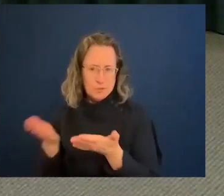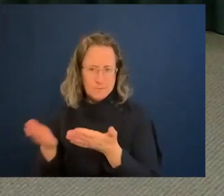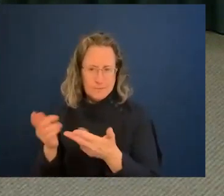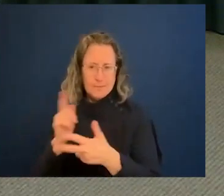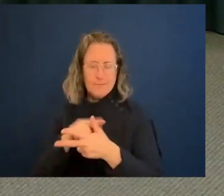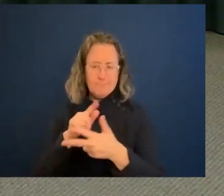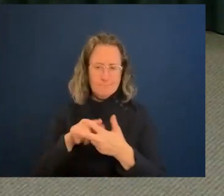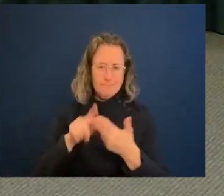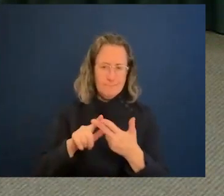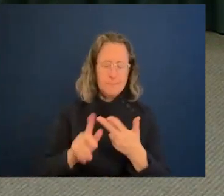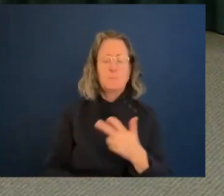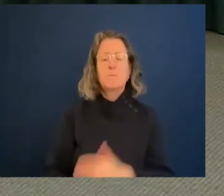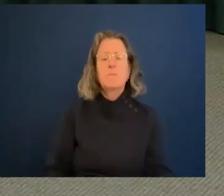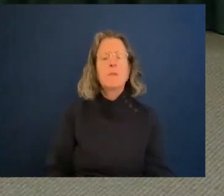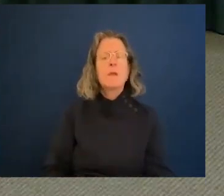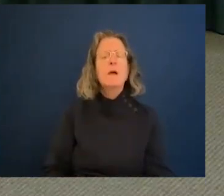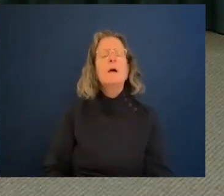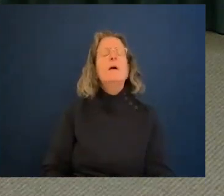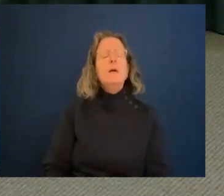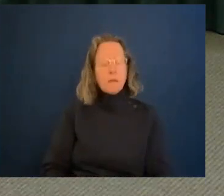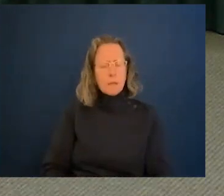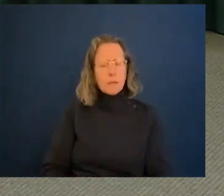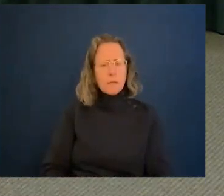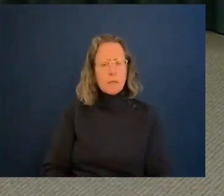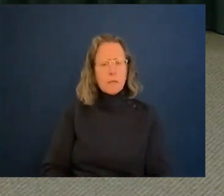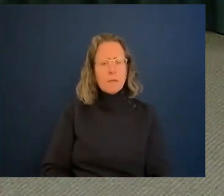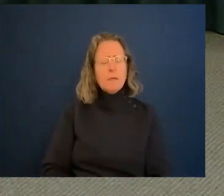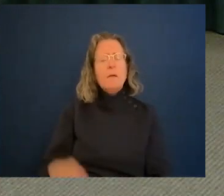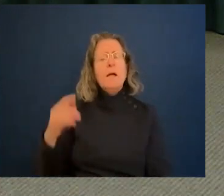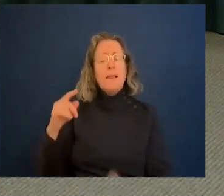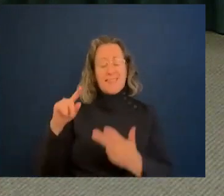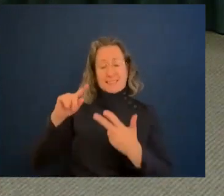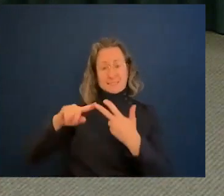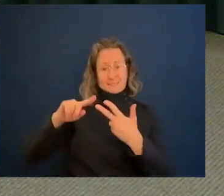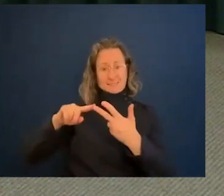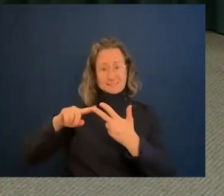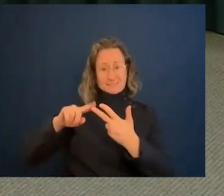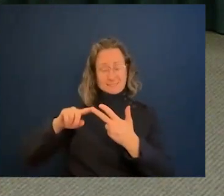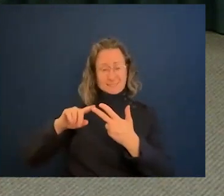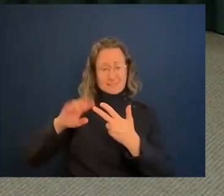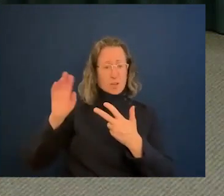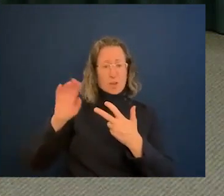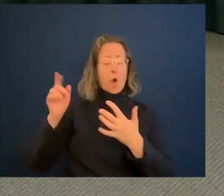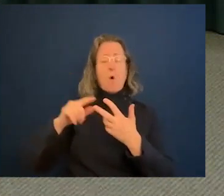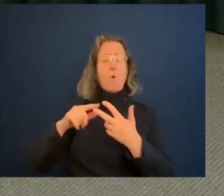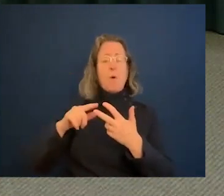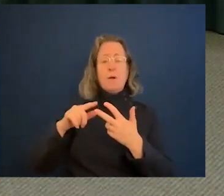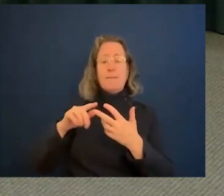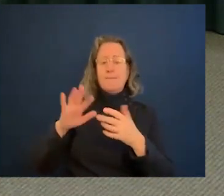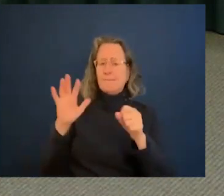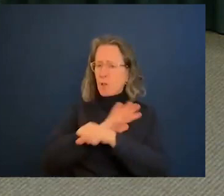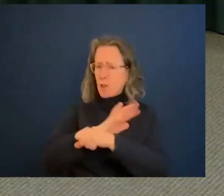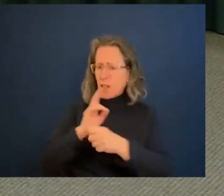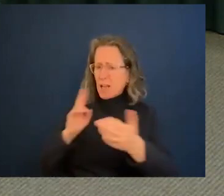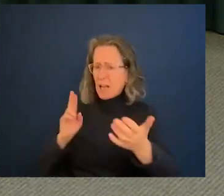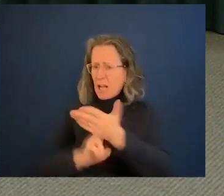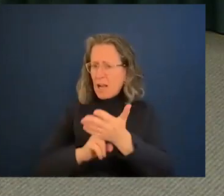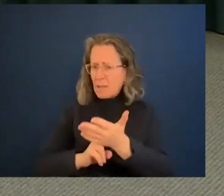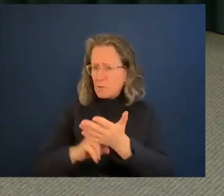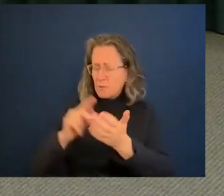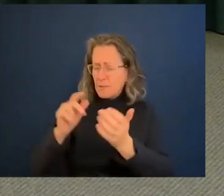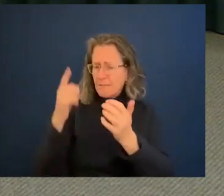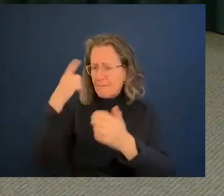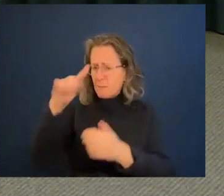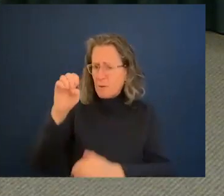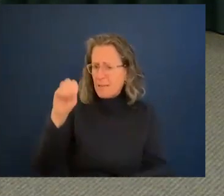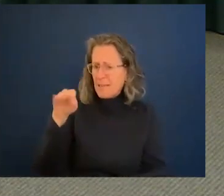think is less familiar would be that a entirely dedicated contracted EMS service could you just kind of say to the public what that is in